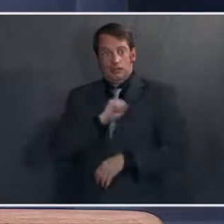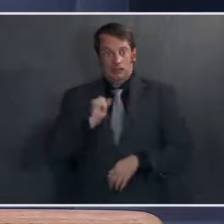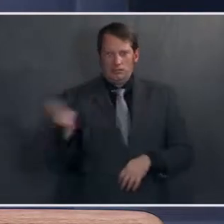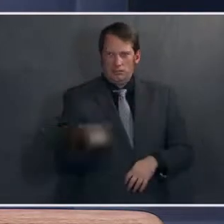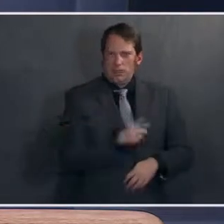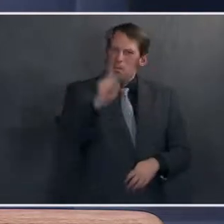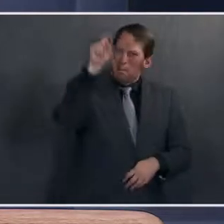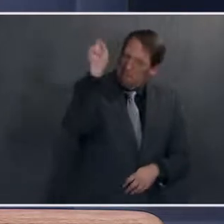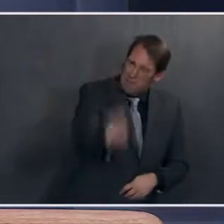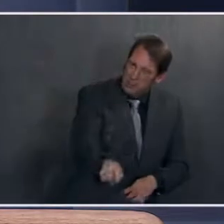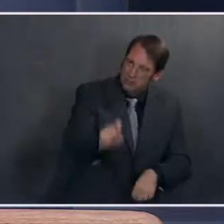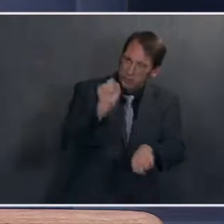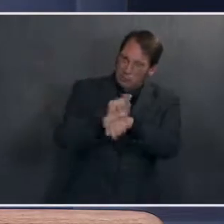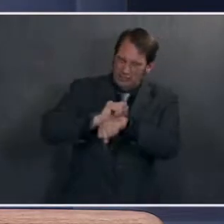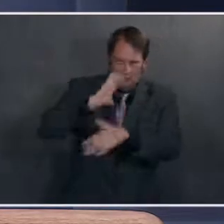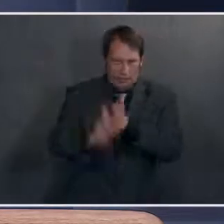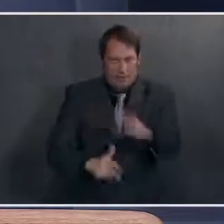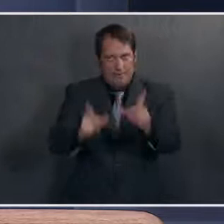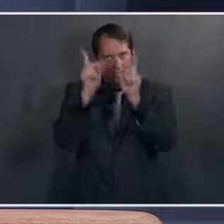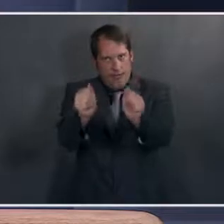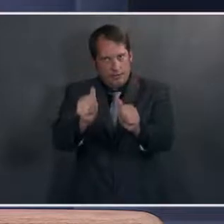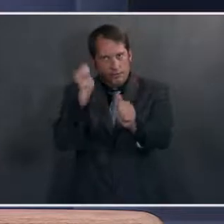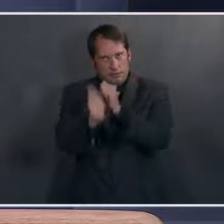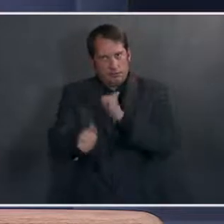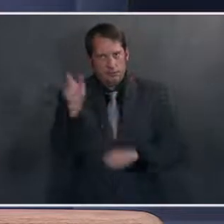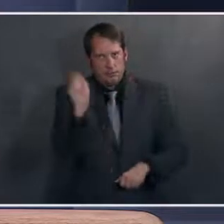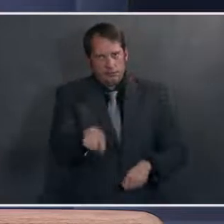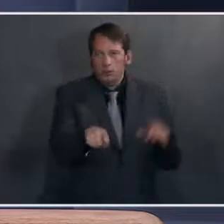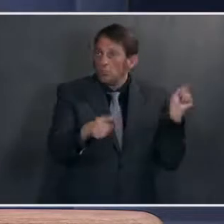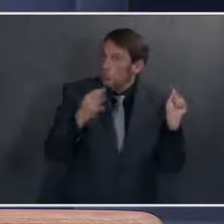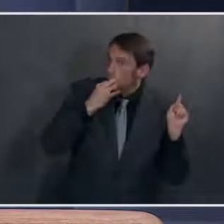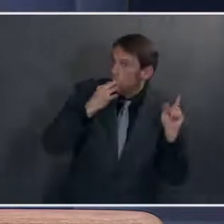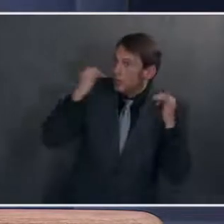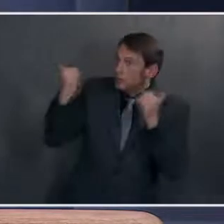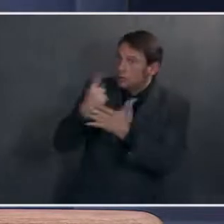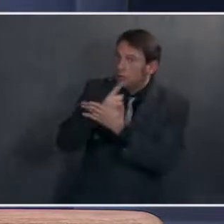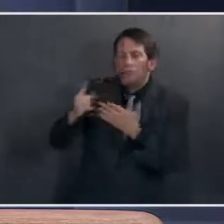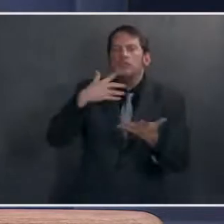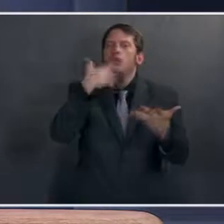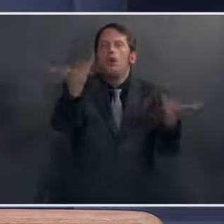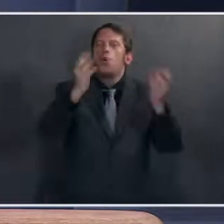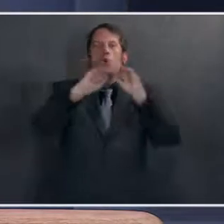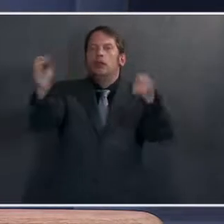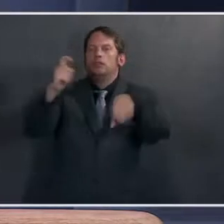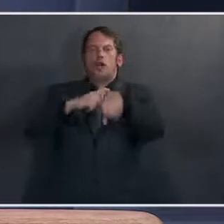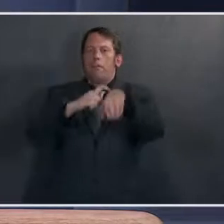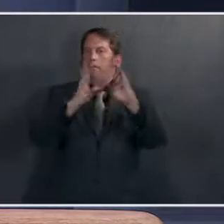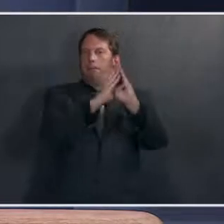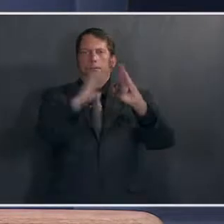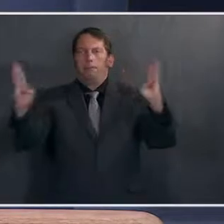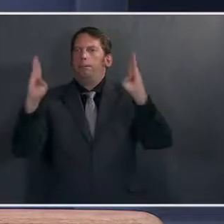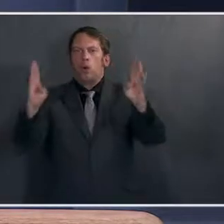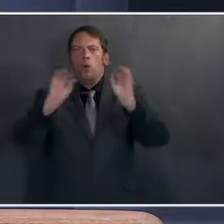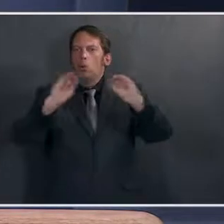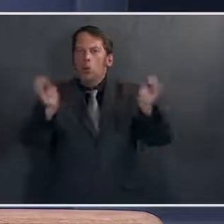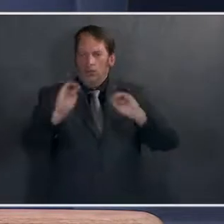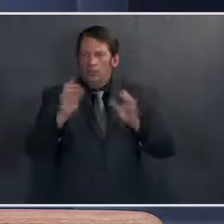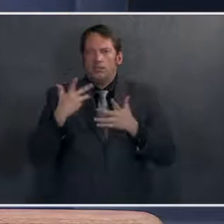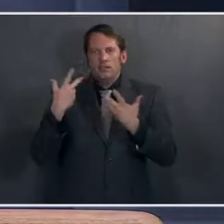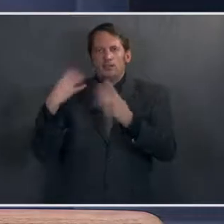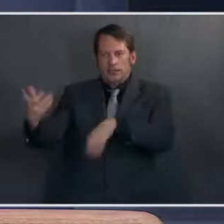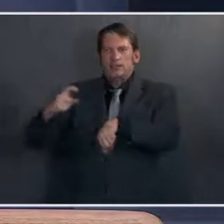you say quickly? I'm not giving a deadline. I'm just conveying what he has stated many times publicly, and we are confident they have the ability